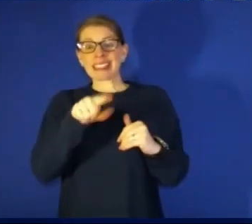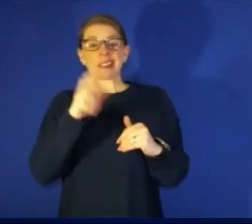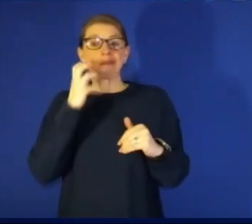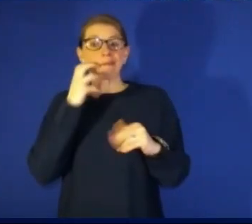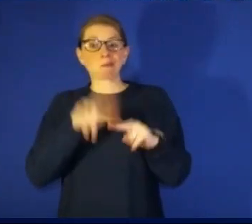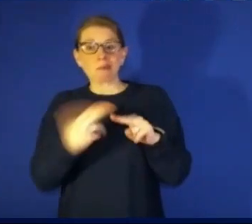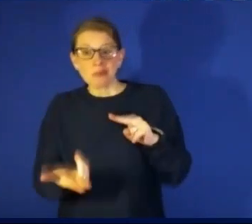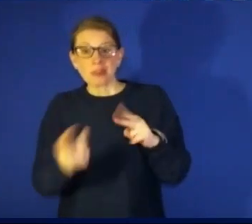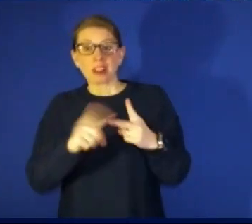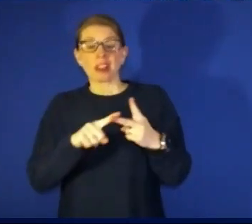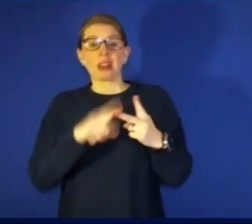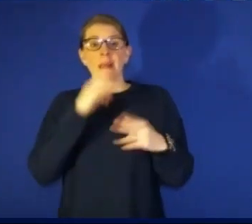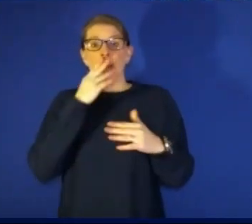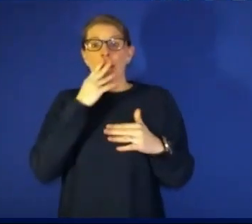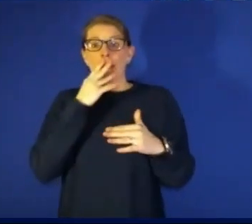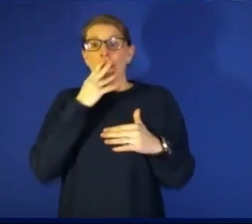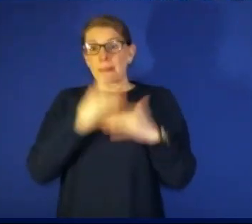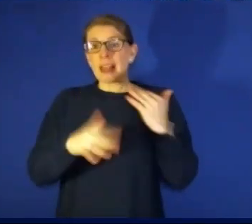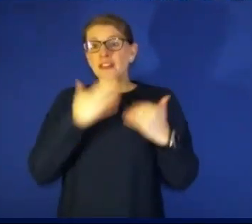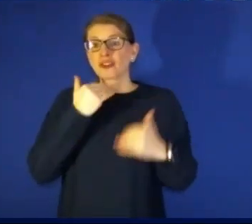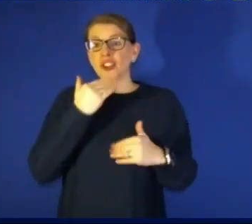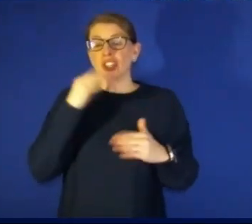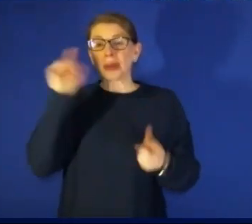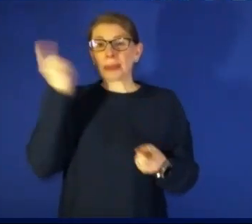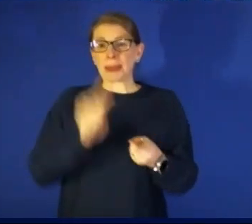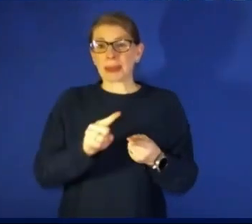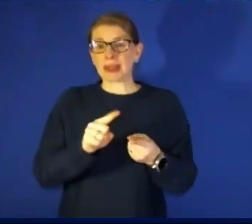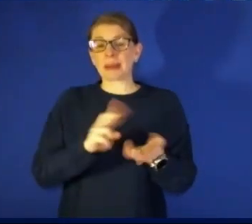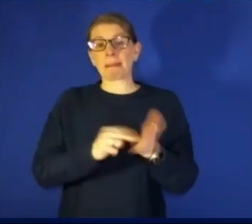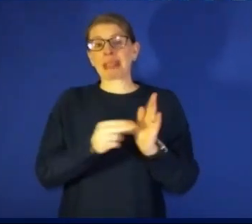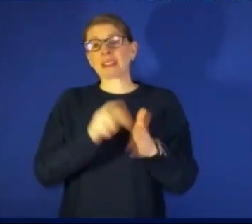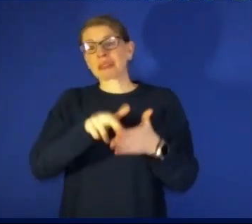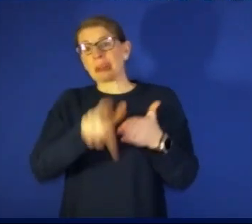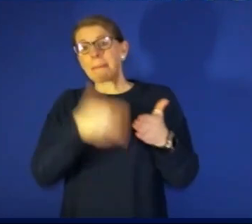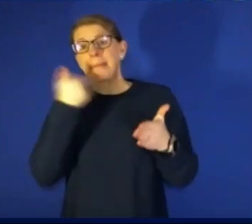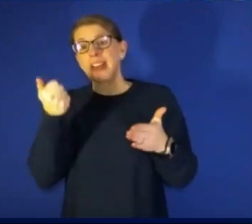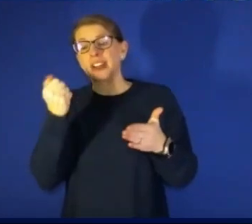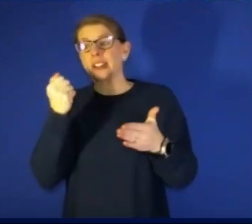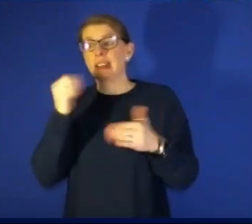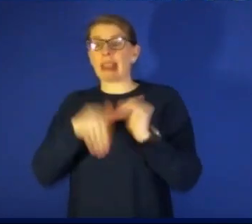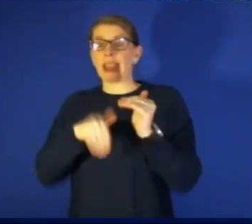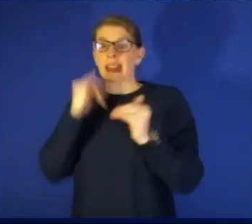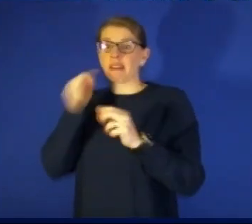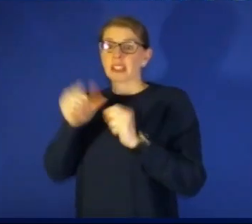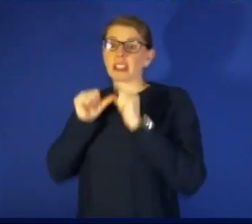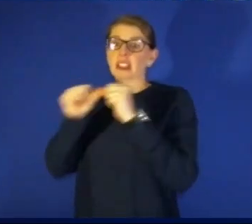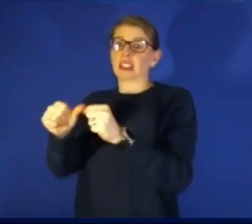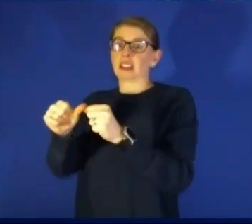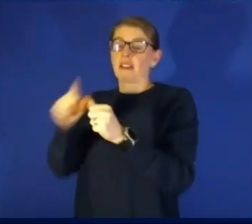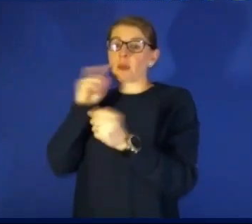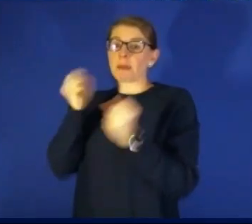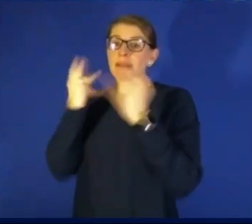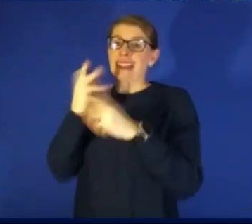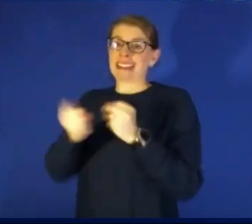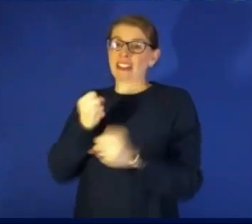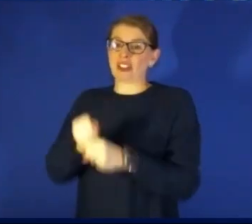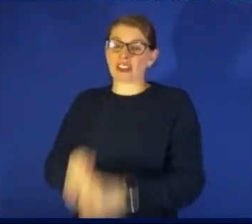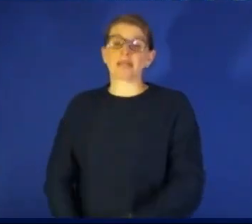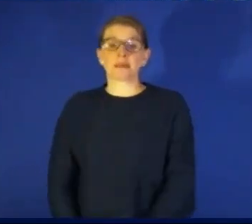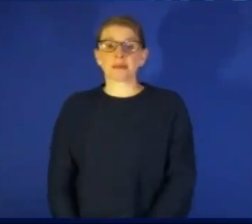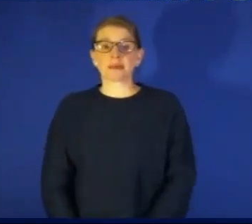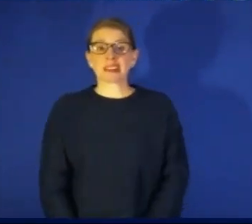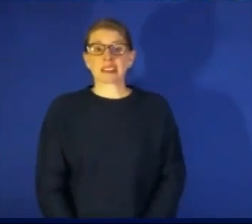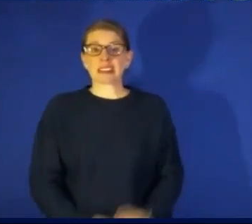sugars down, the prognosis is much, much better than if we let it go for many years. So in the beginning, there's